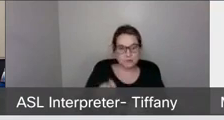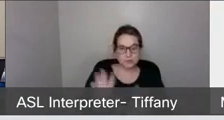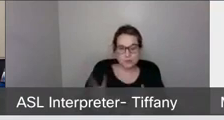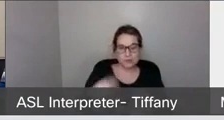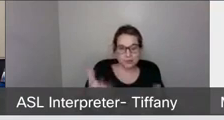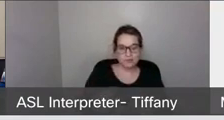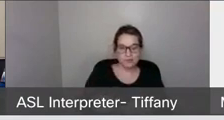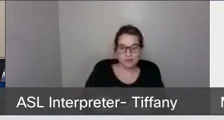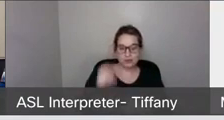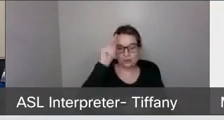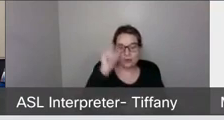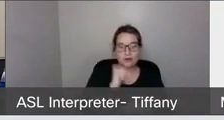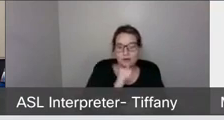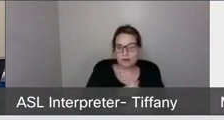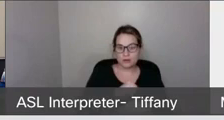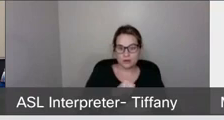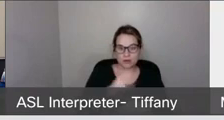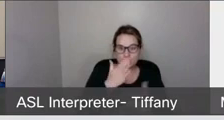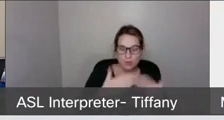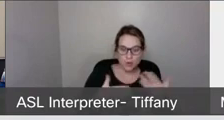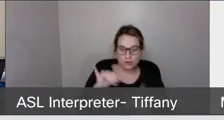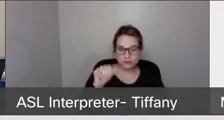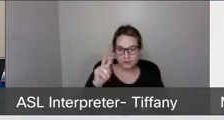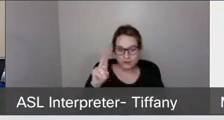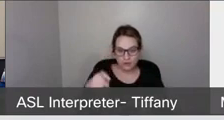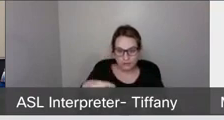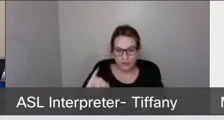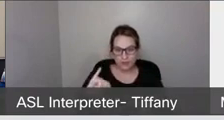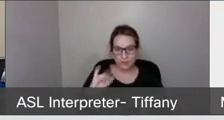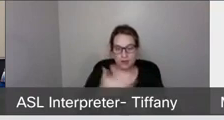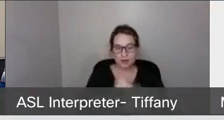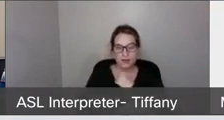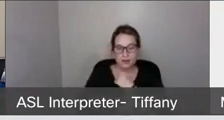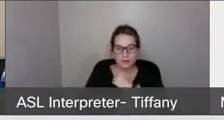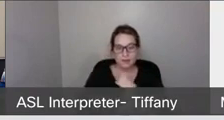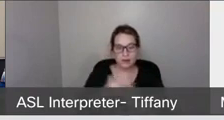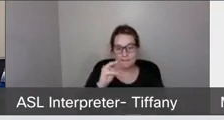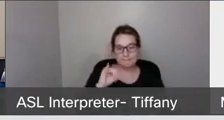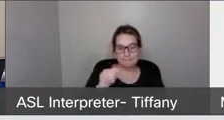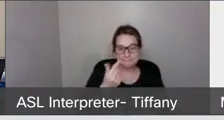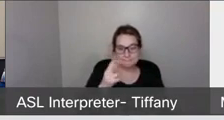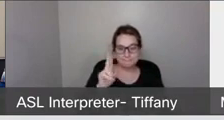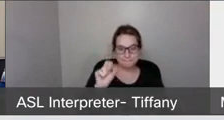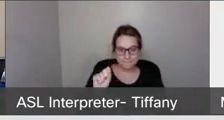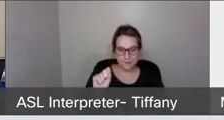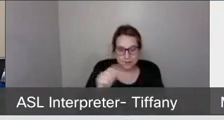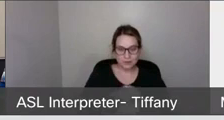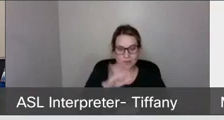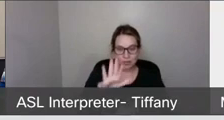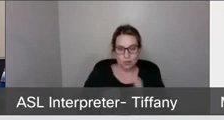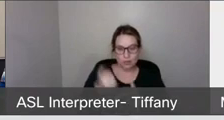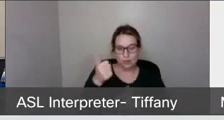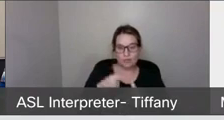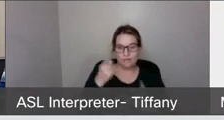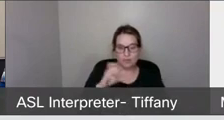fief. We need the portions of Yavapai County beyond Mingus Mountain to be removed from